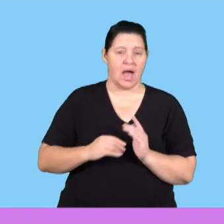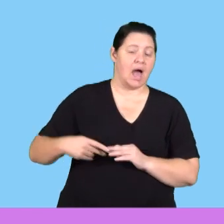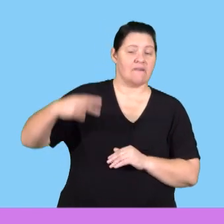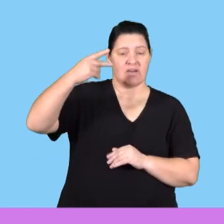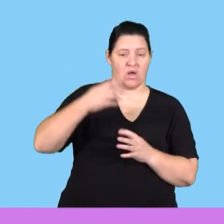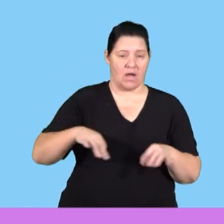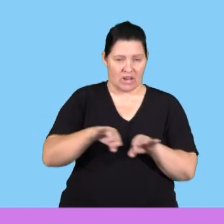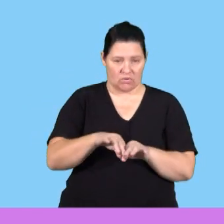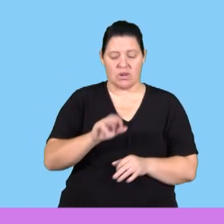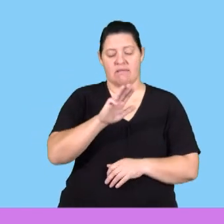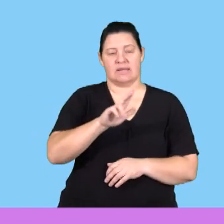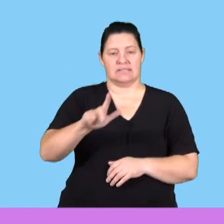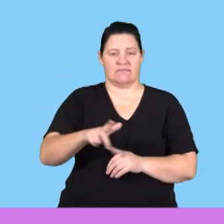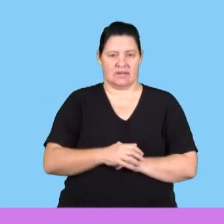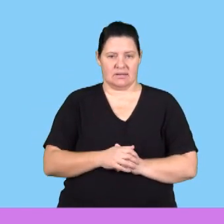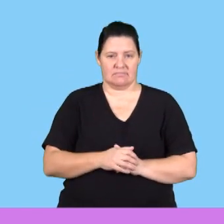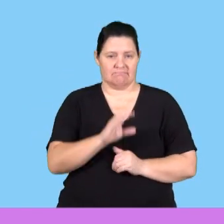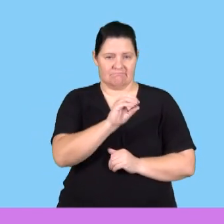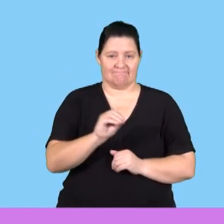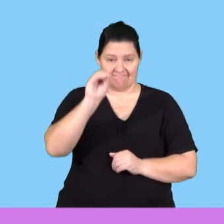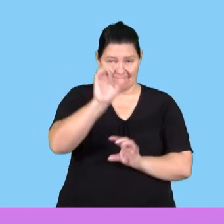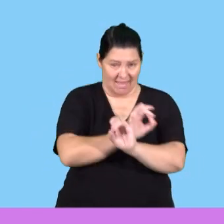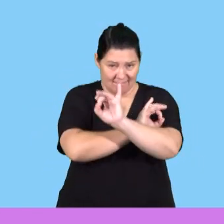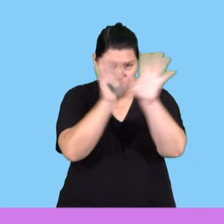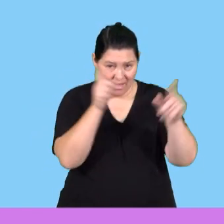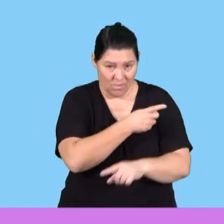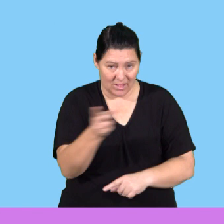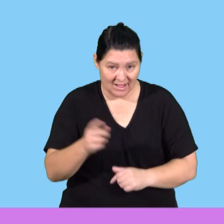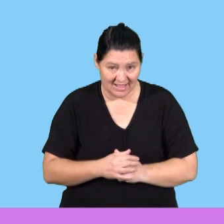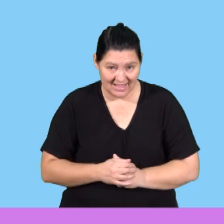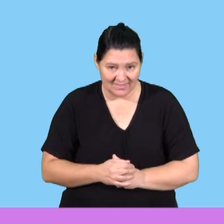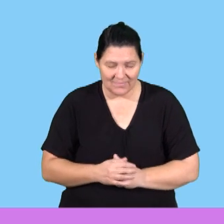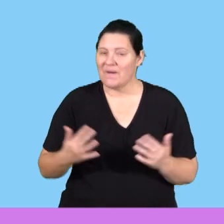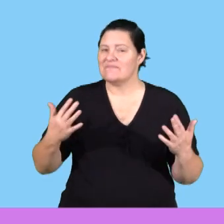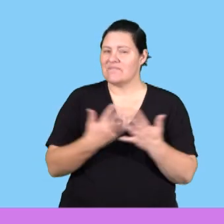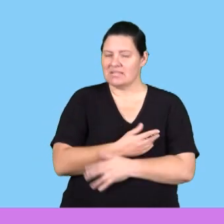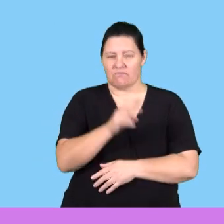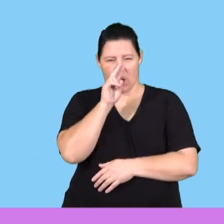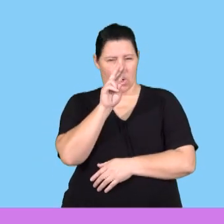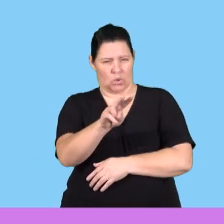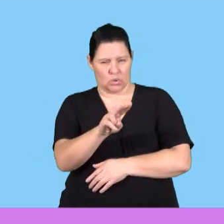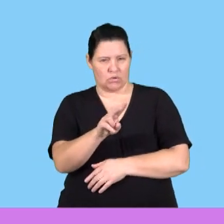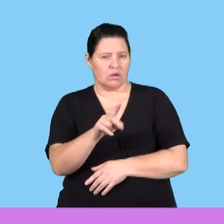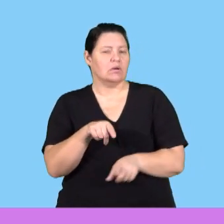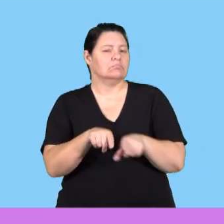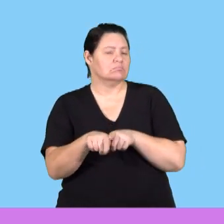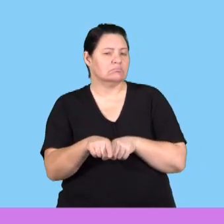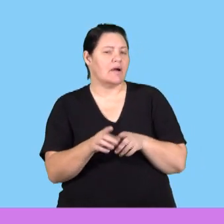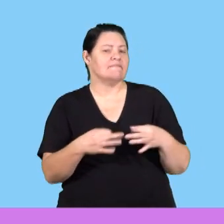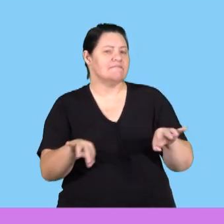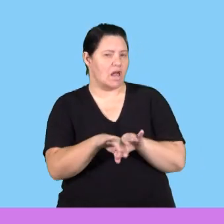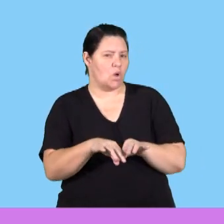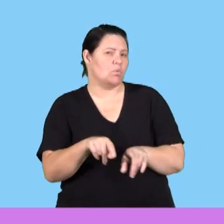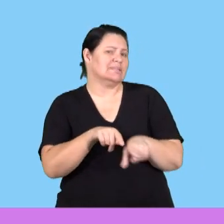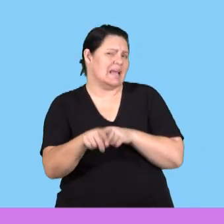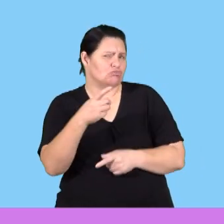answer here, the highest value will be 97. Guys, I hope this is clear to all of you. Just quickly, if you look at this to test whether